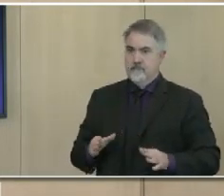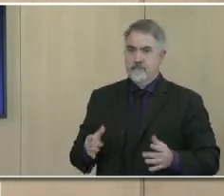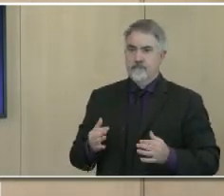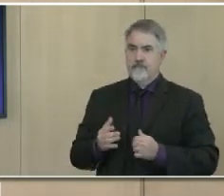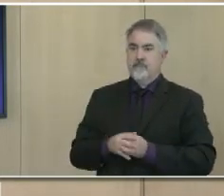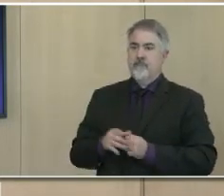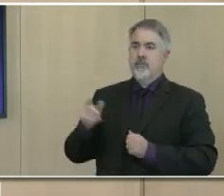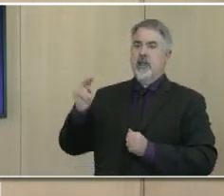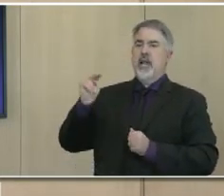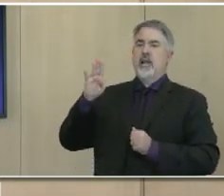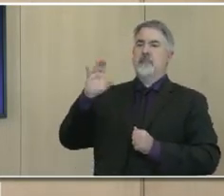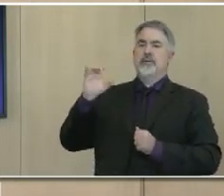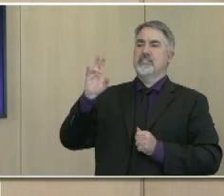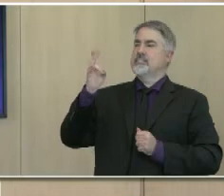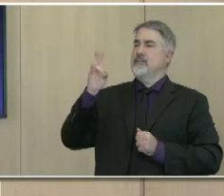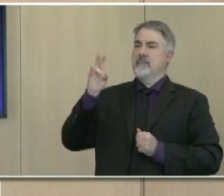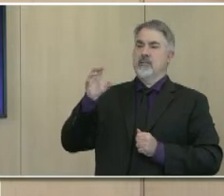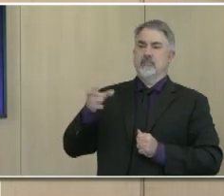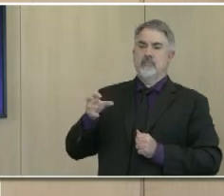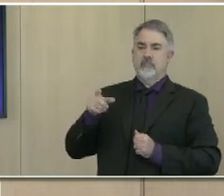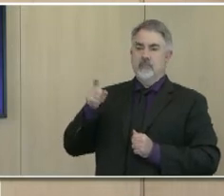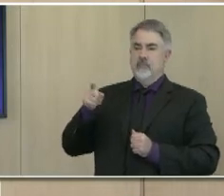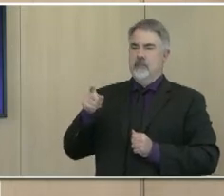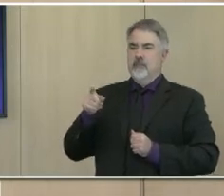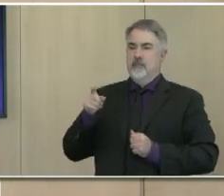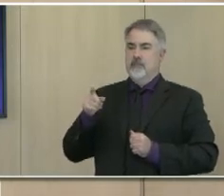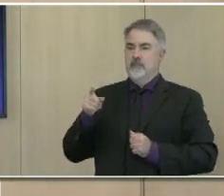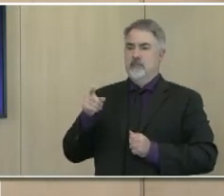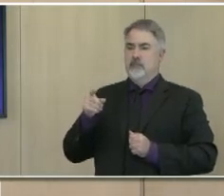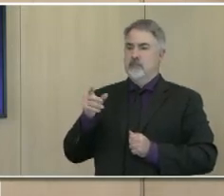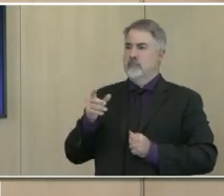NBC7, please state your name and question.